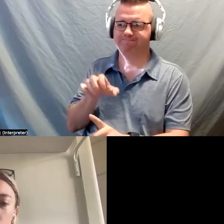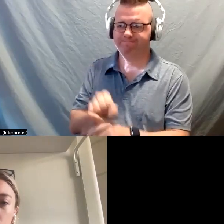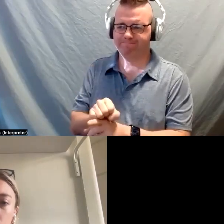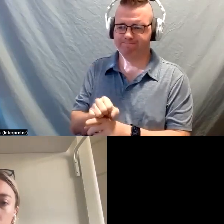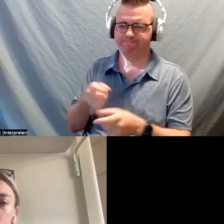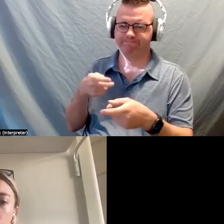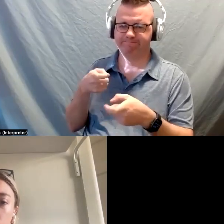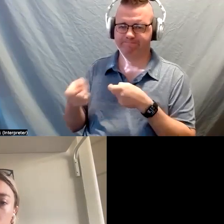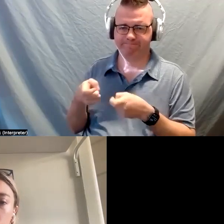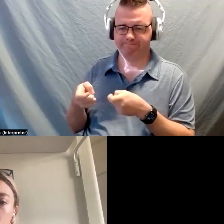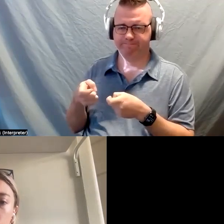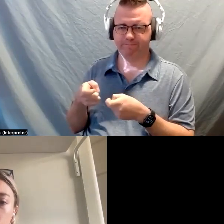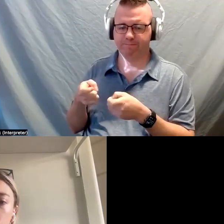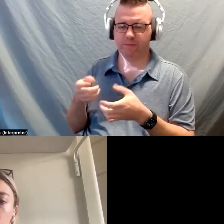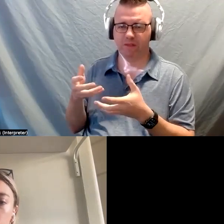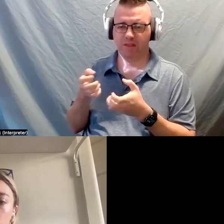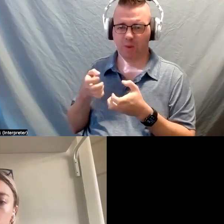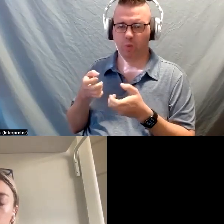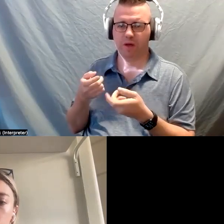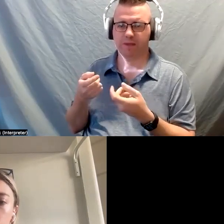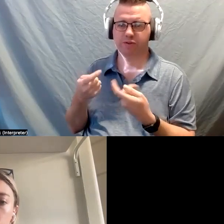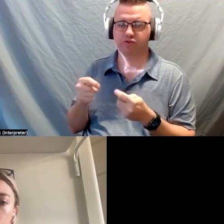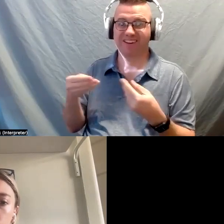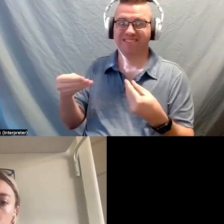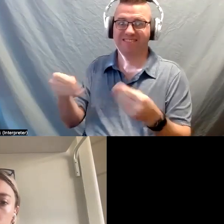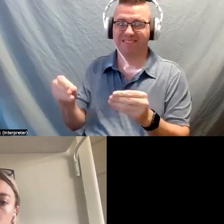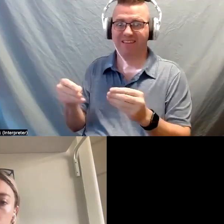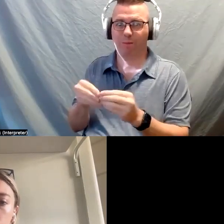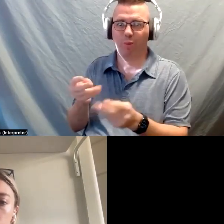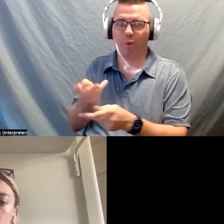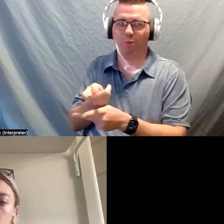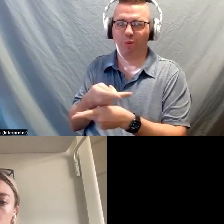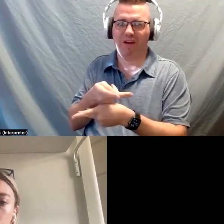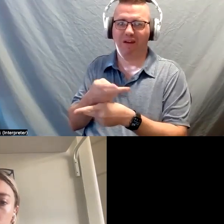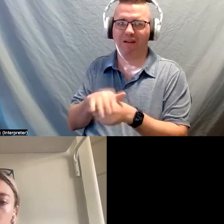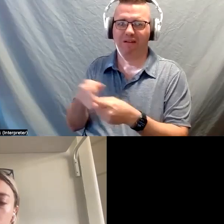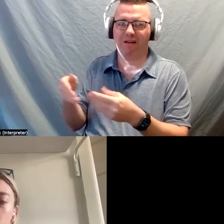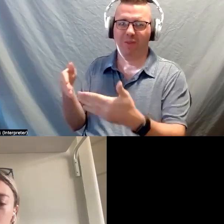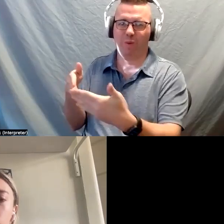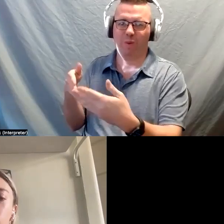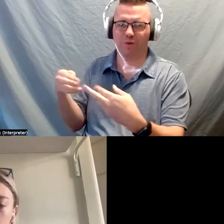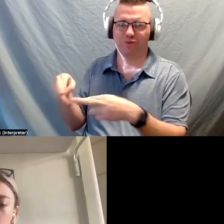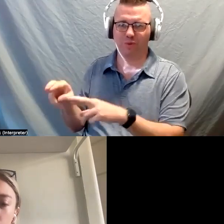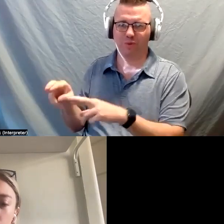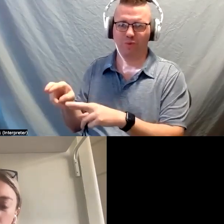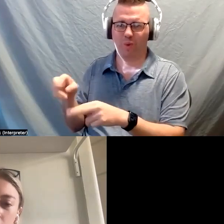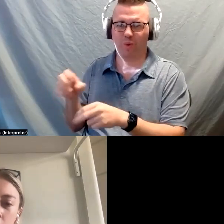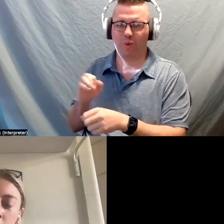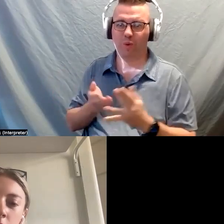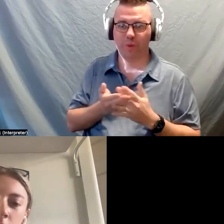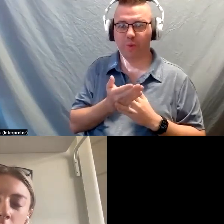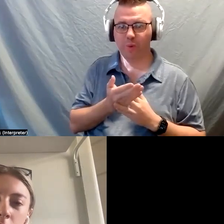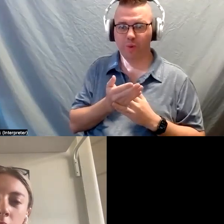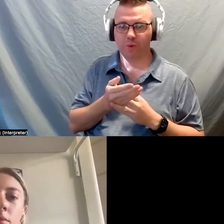towards tactics which enable them to sell their product on the corner of the street, or else